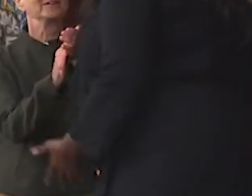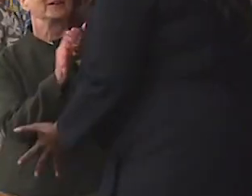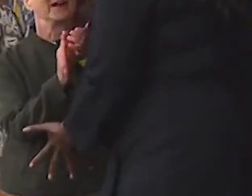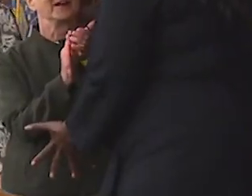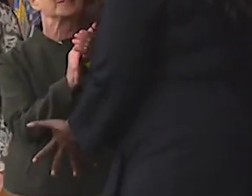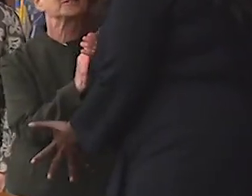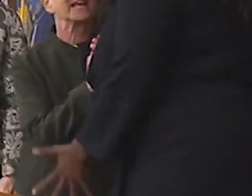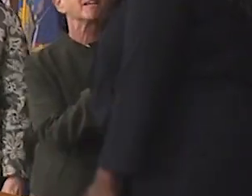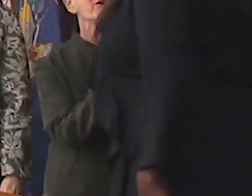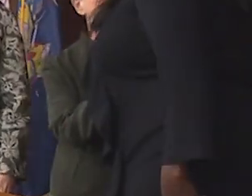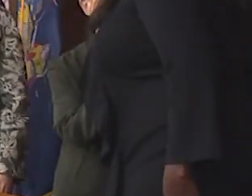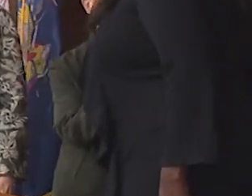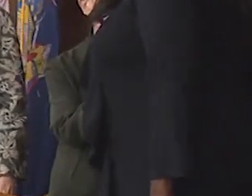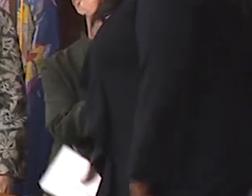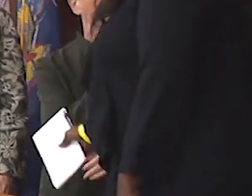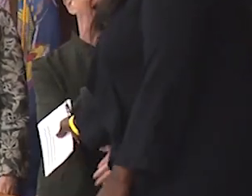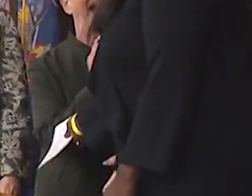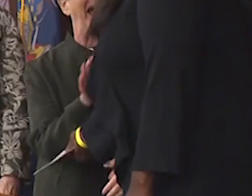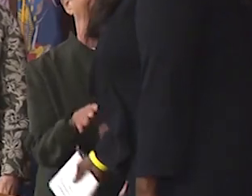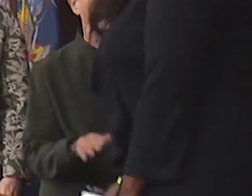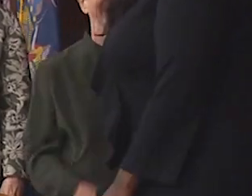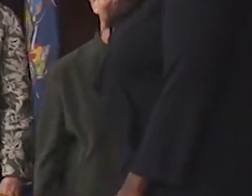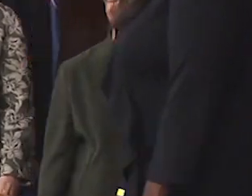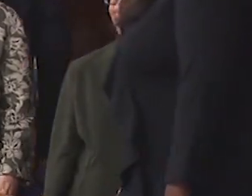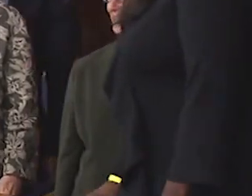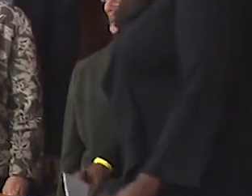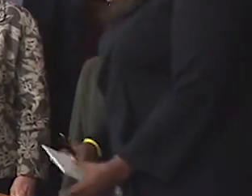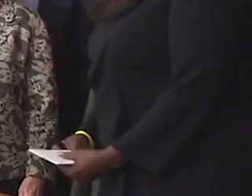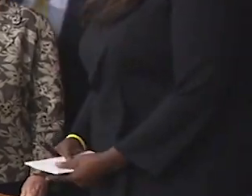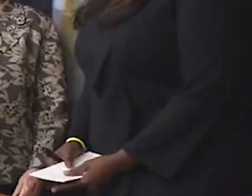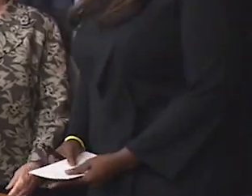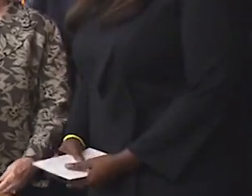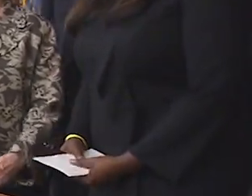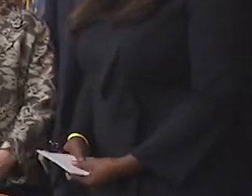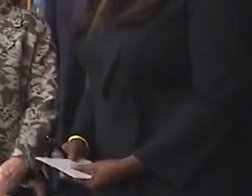If you're taking a photo, you have to be seated or kneeling.